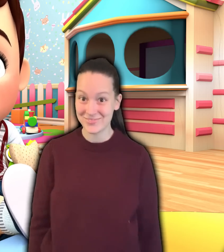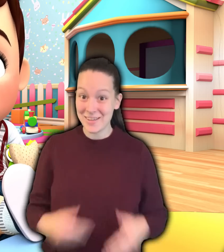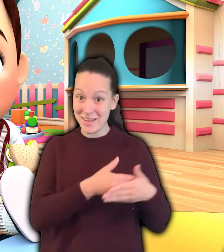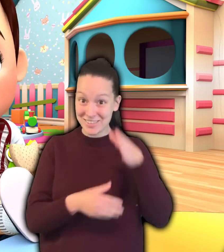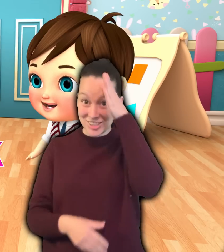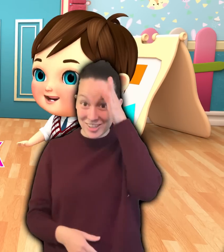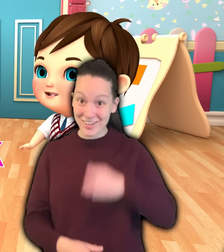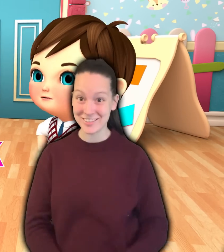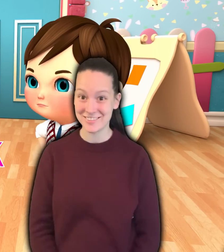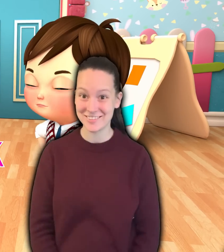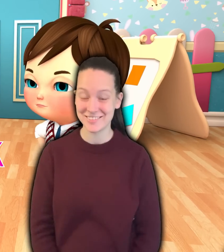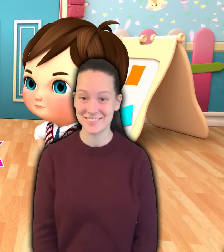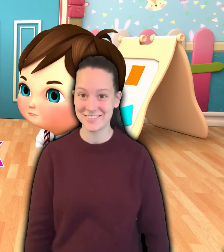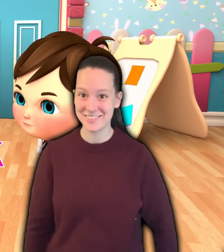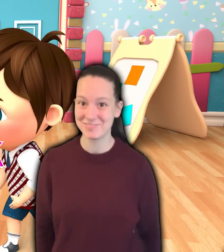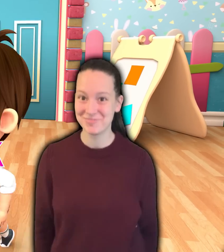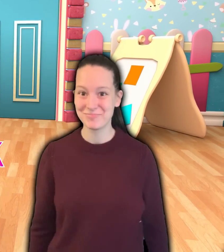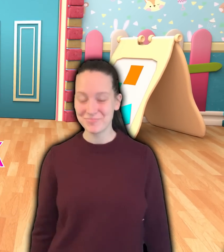after baby